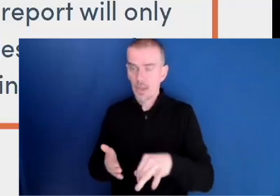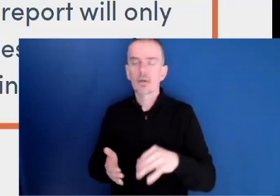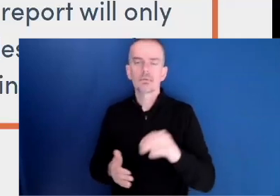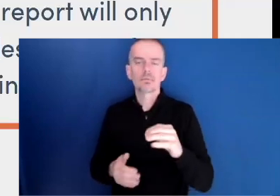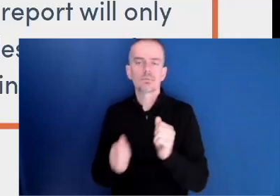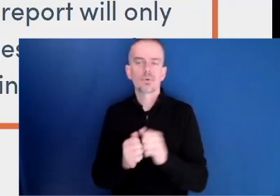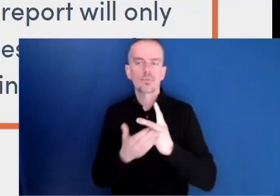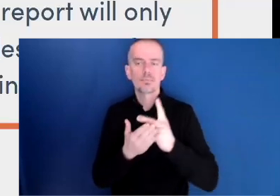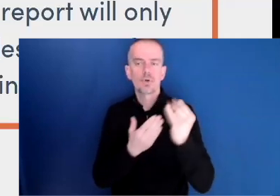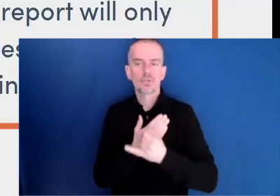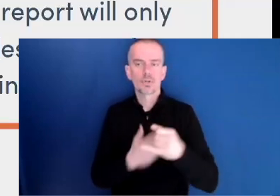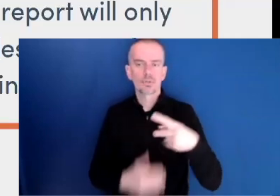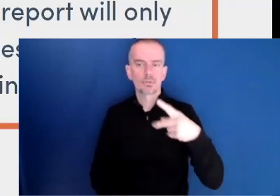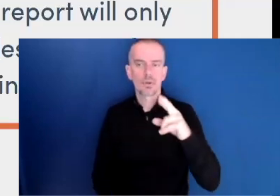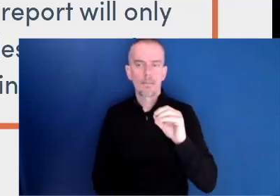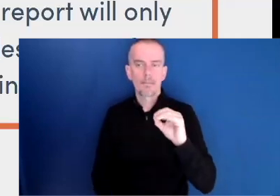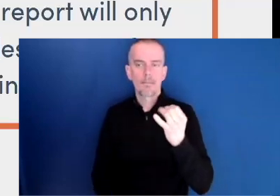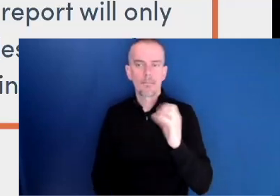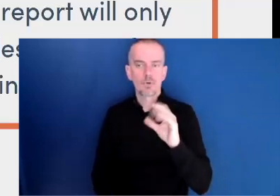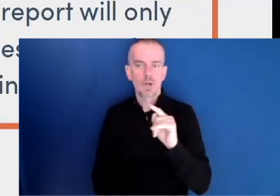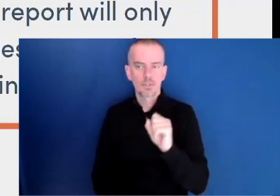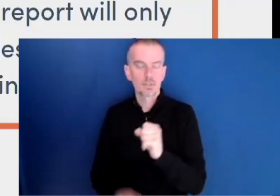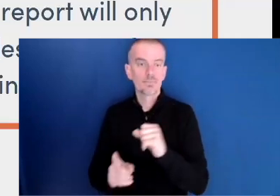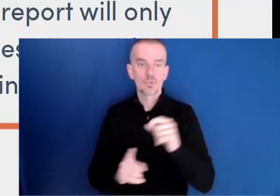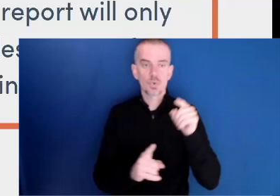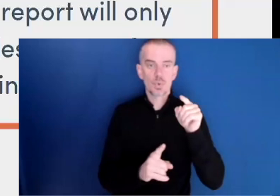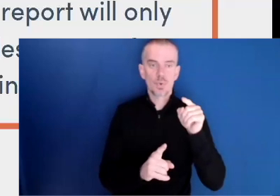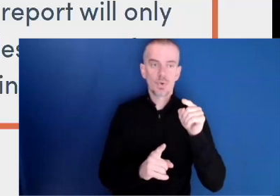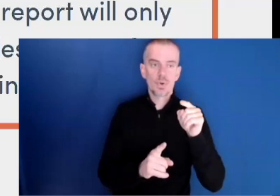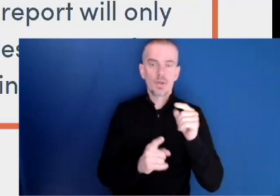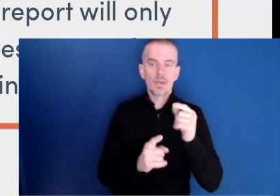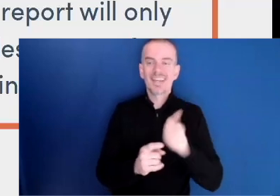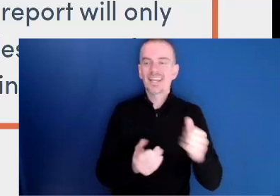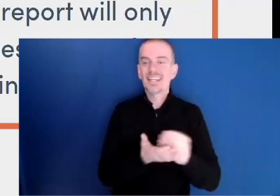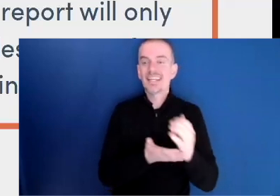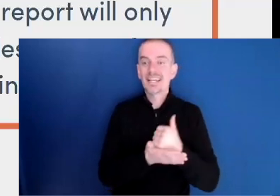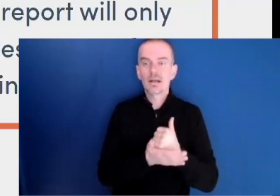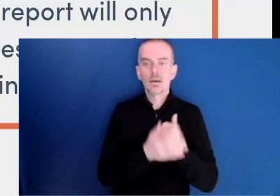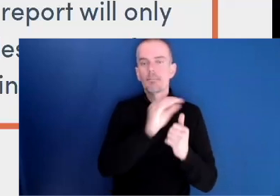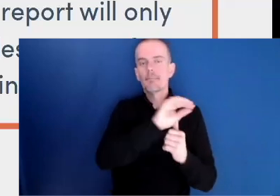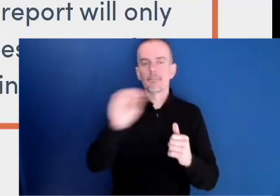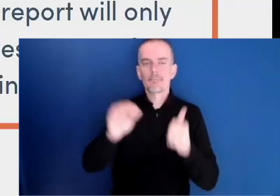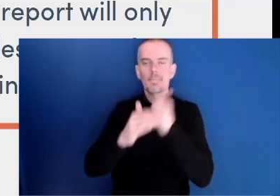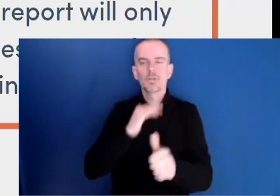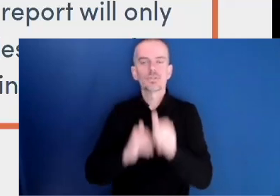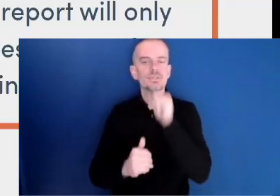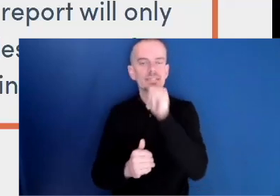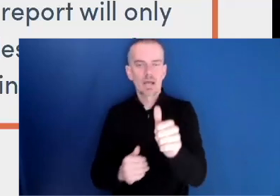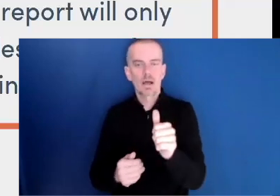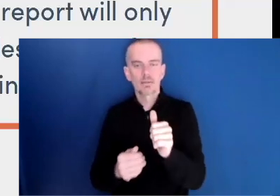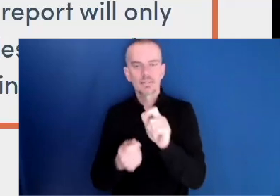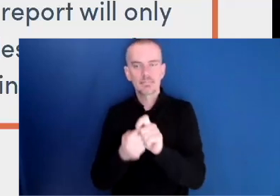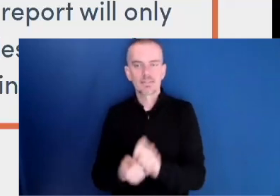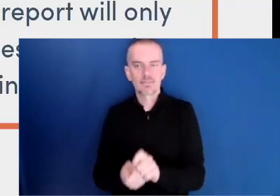income in this statement of activity is going to all be in the not specified column because we're not applying the classes to